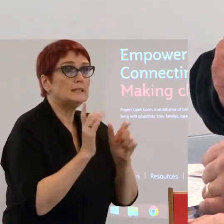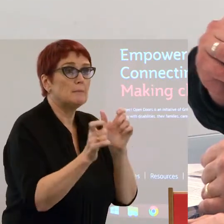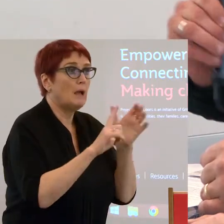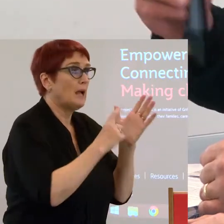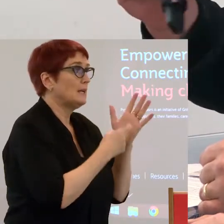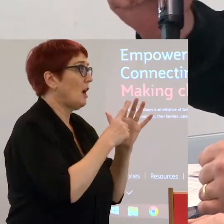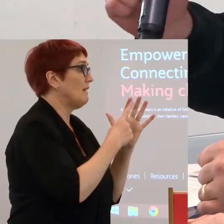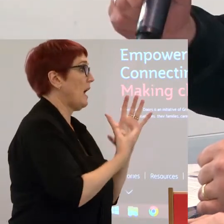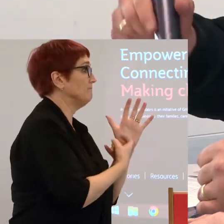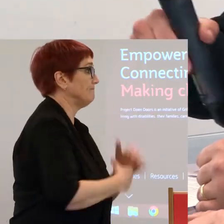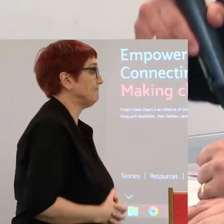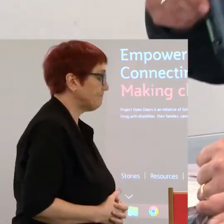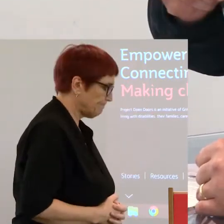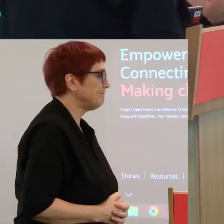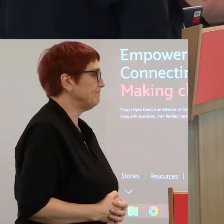careers.